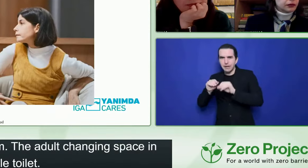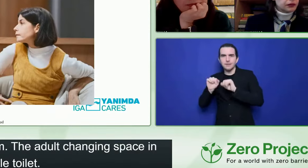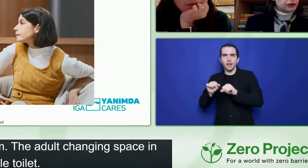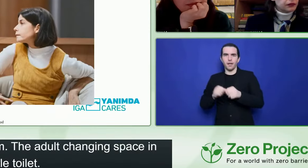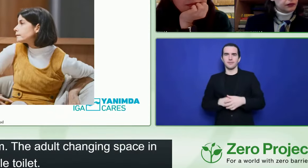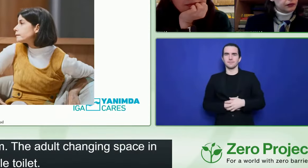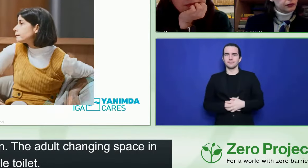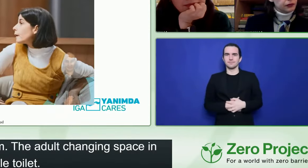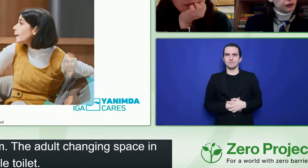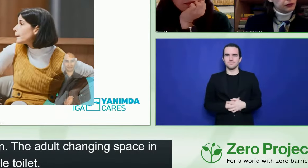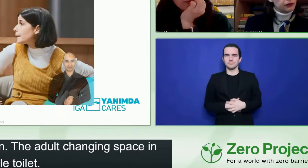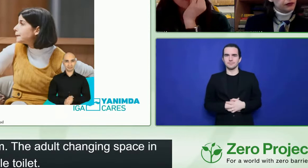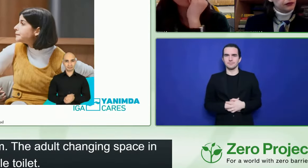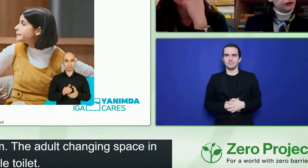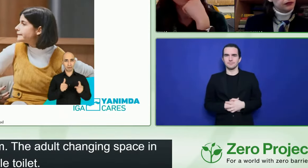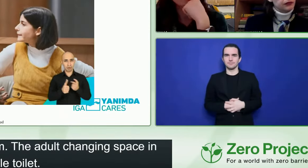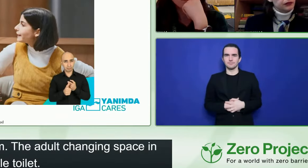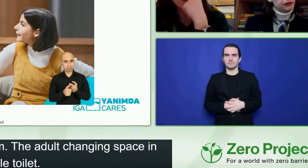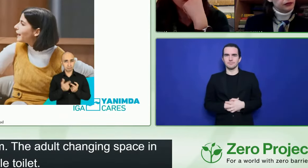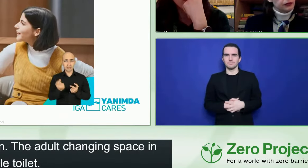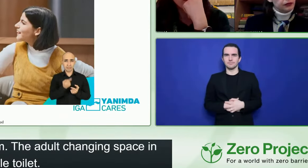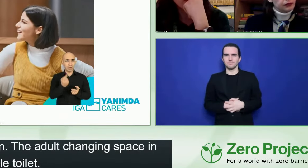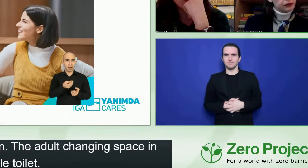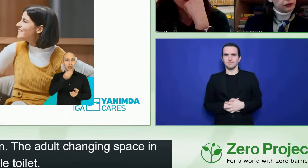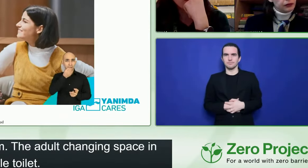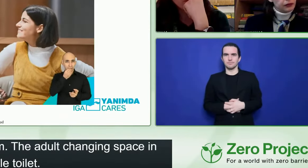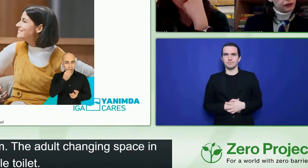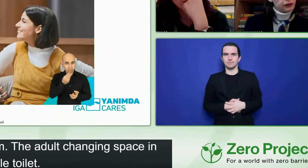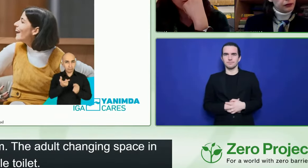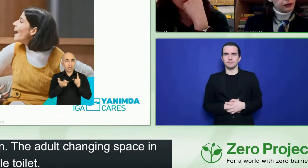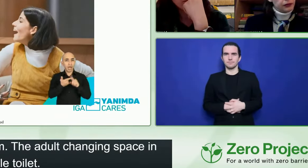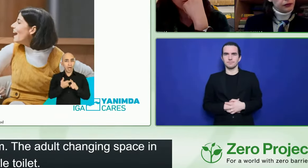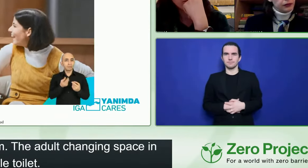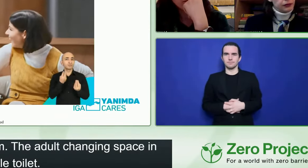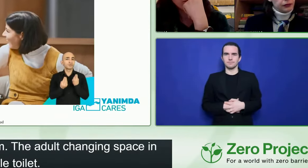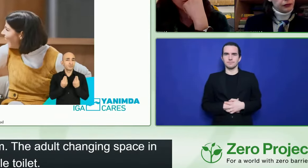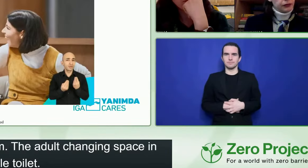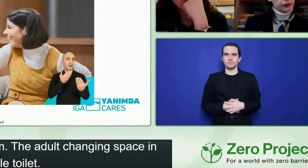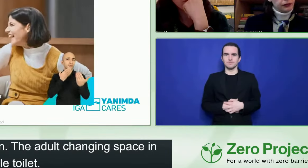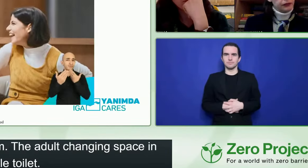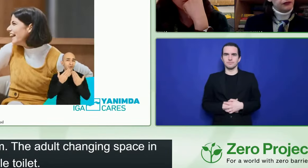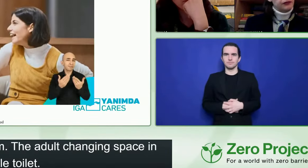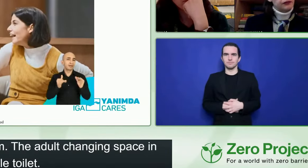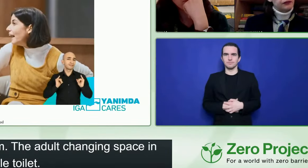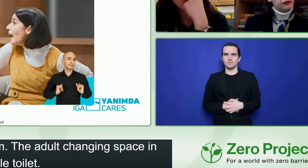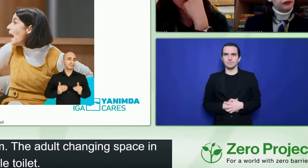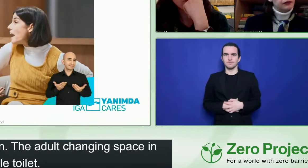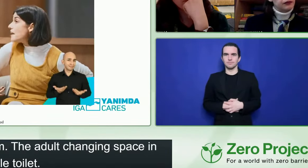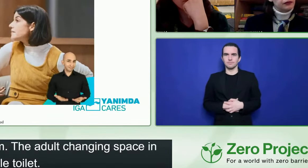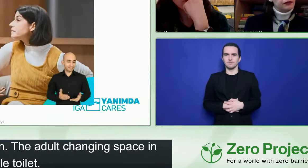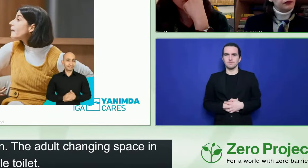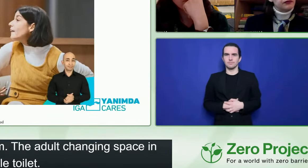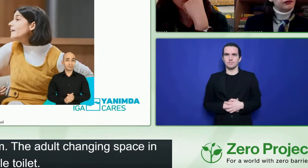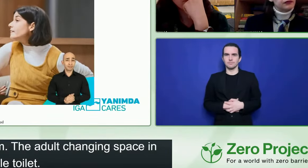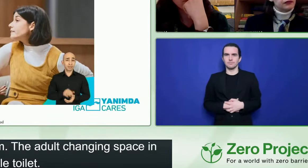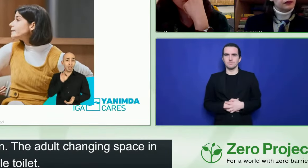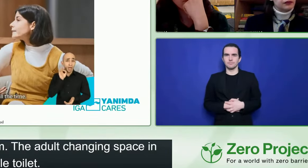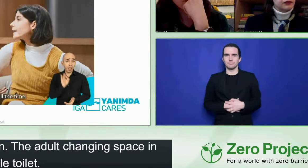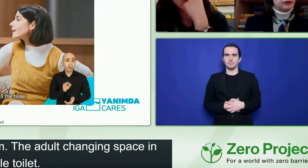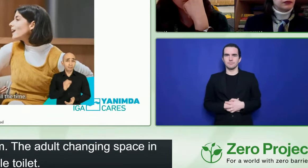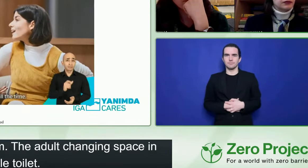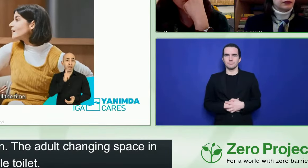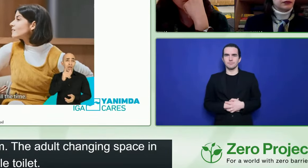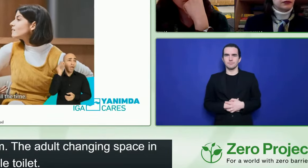premium service in the IGA lounge. Let's eat something. And have a nice chat. And let's listen to